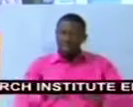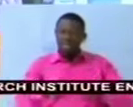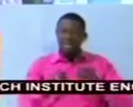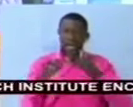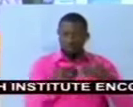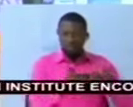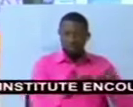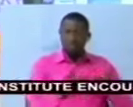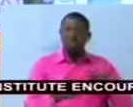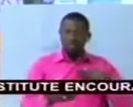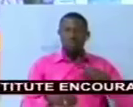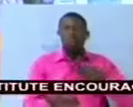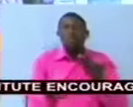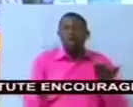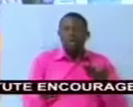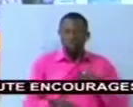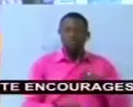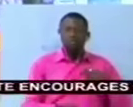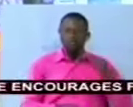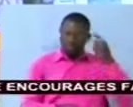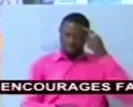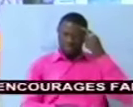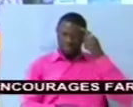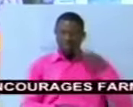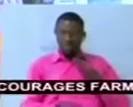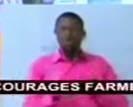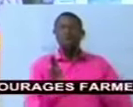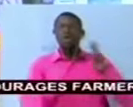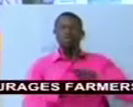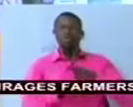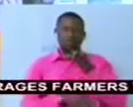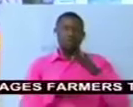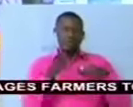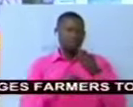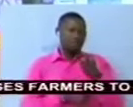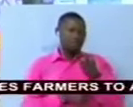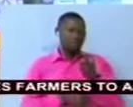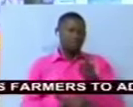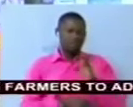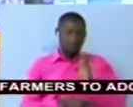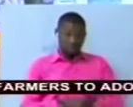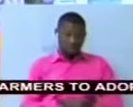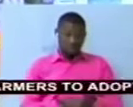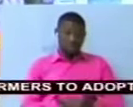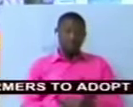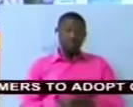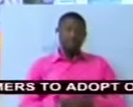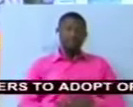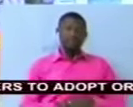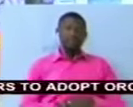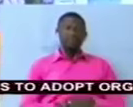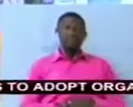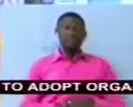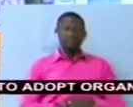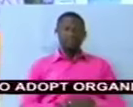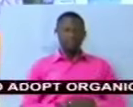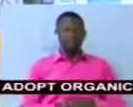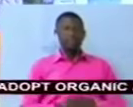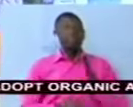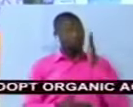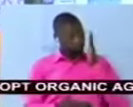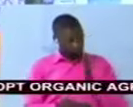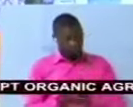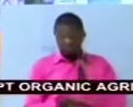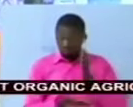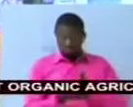bo xamne rek da nga gis lo xamne mu ngay xew ci sa gox gi te warul nga dem pour bolé ko. Exactly lo rek la won. Exactly that